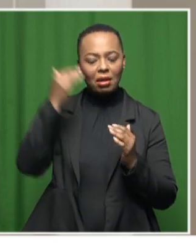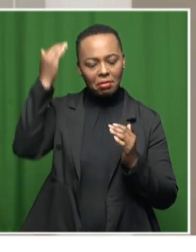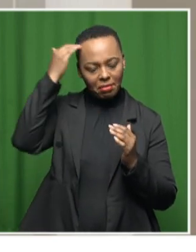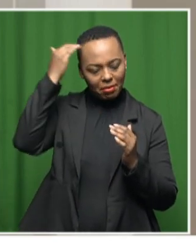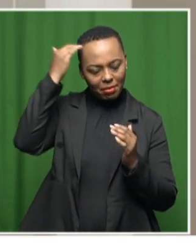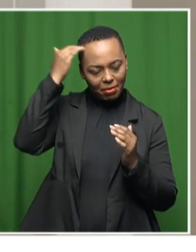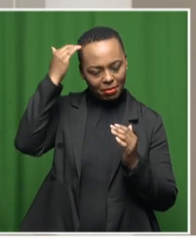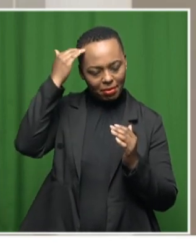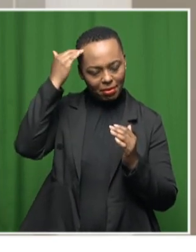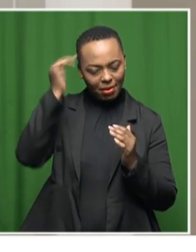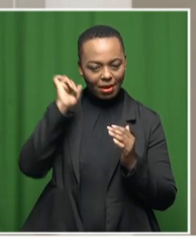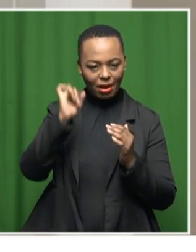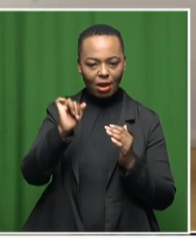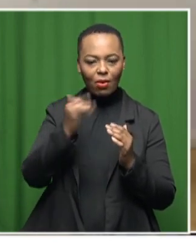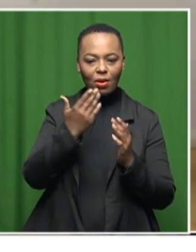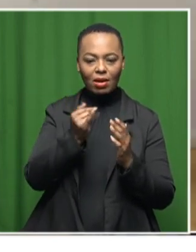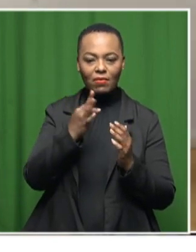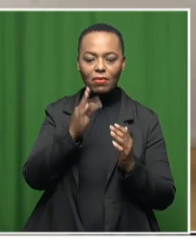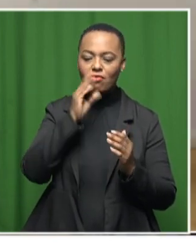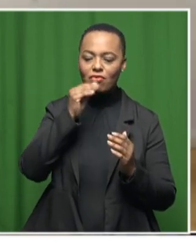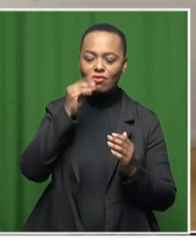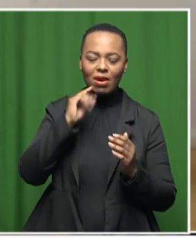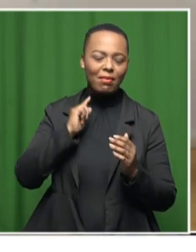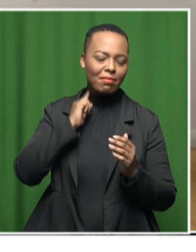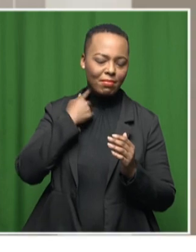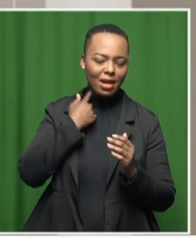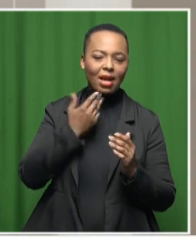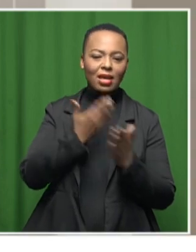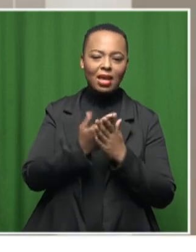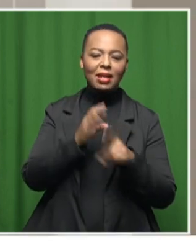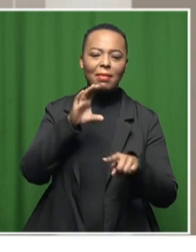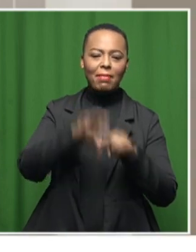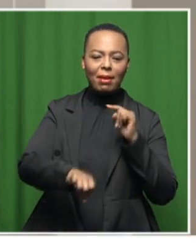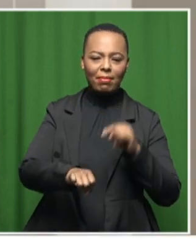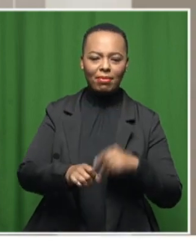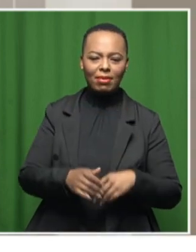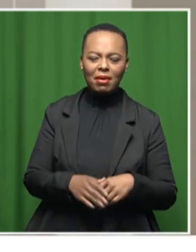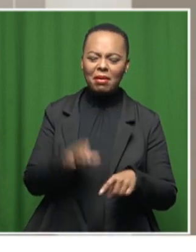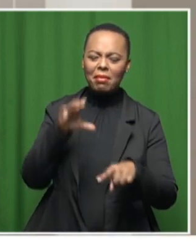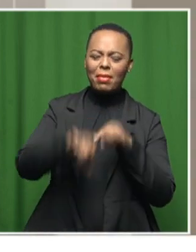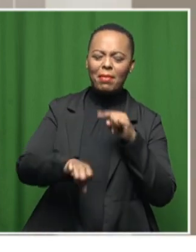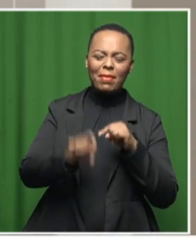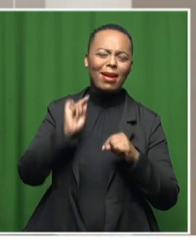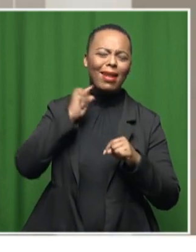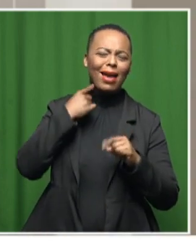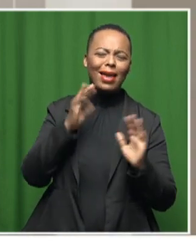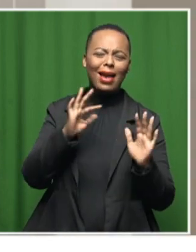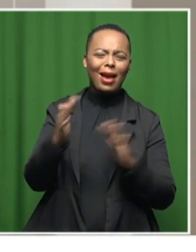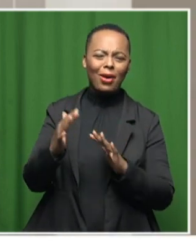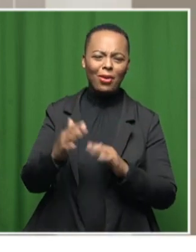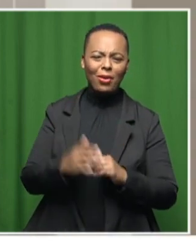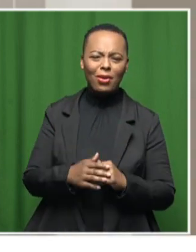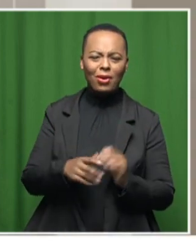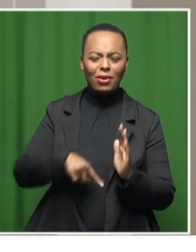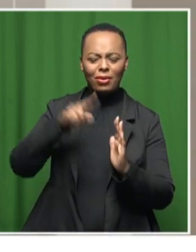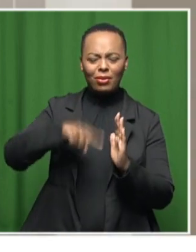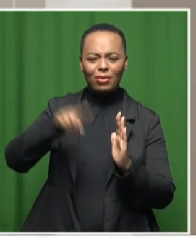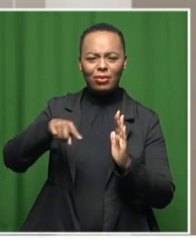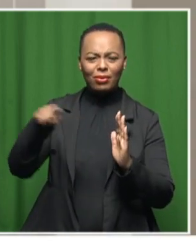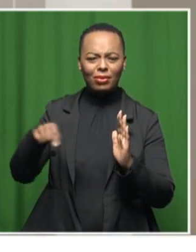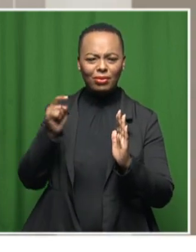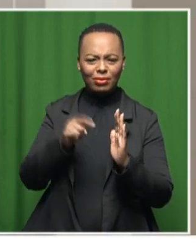tells. I still don't get it. I mean, how do you dictate lies without a polygraph? I still don't